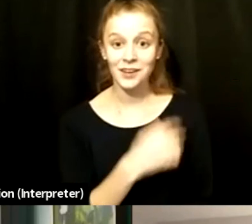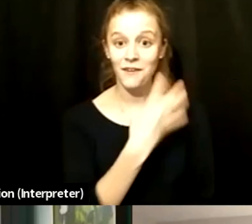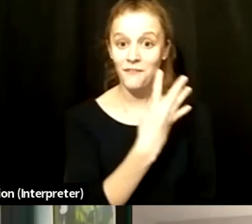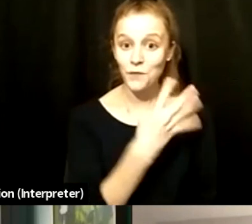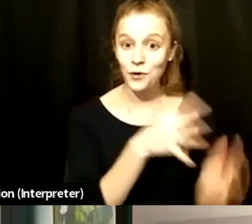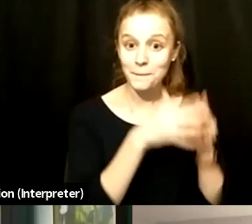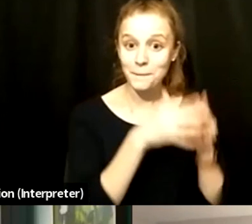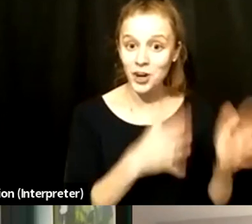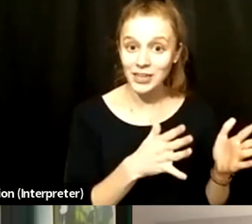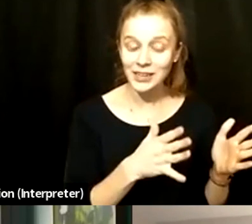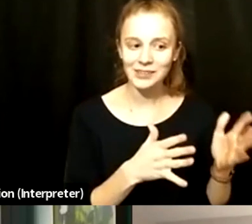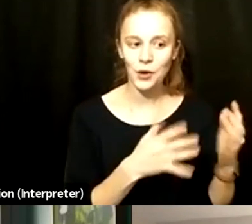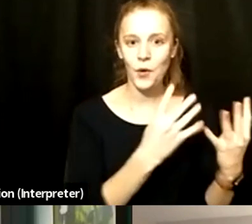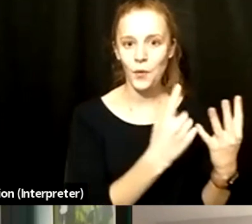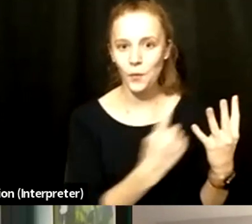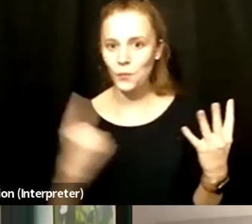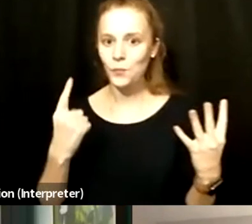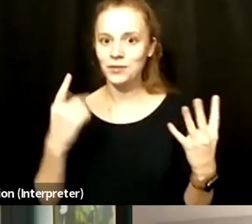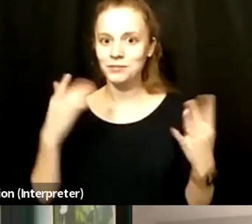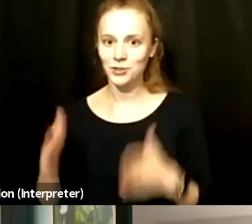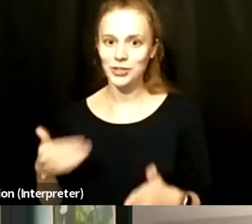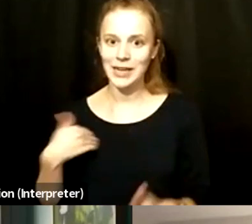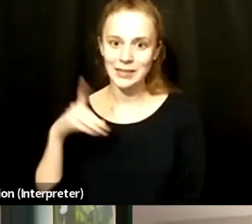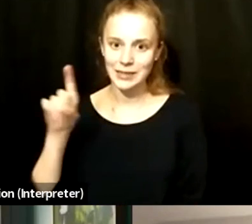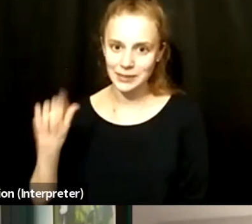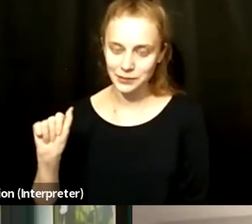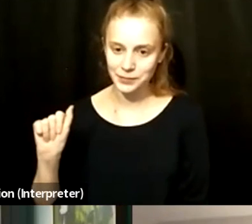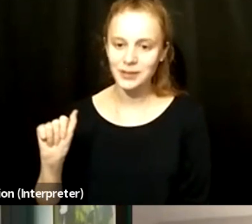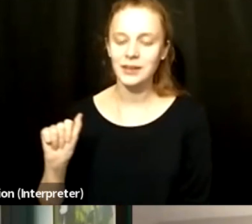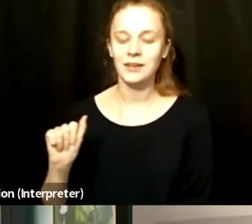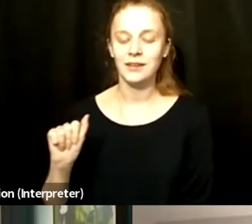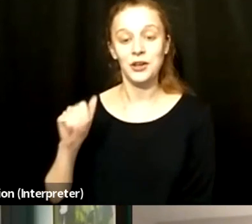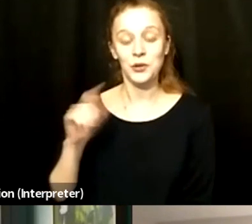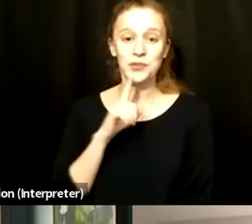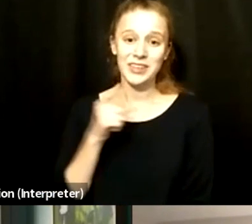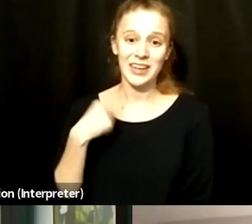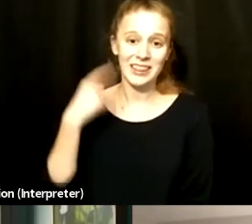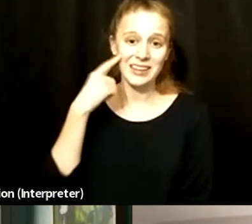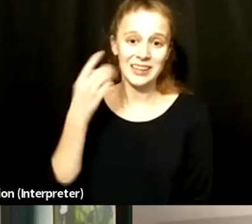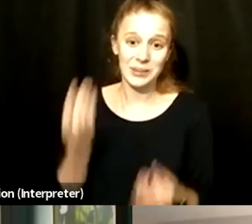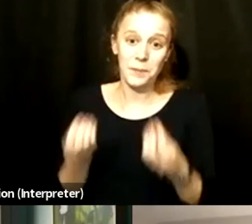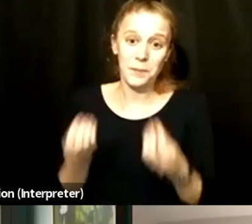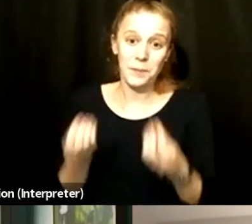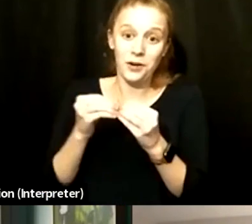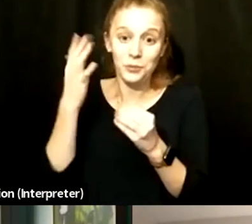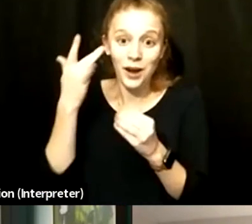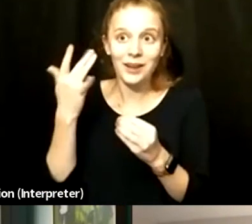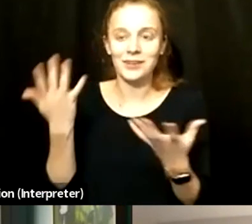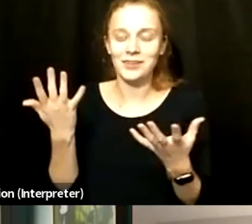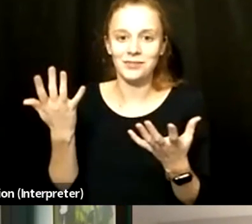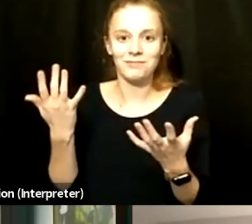and that equation is actually probably a little bit more because of long COVID and the pandemic and